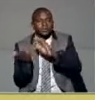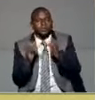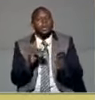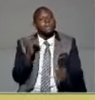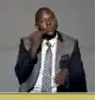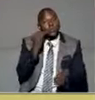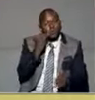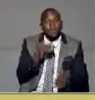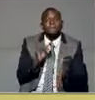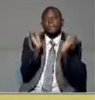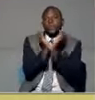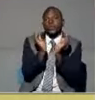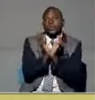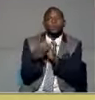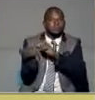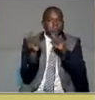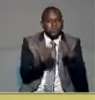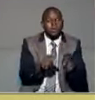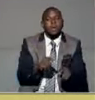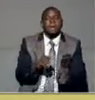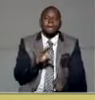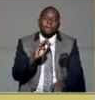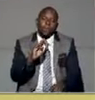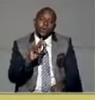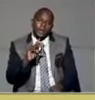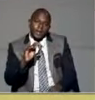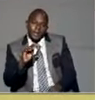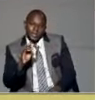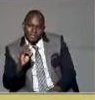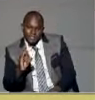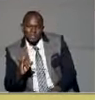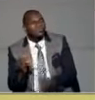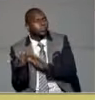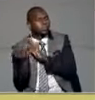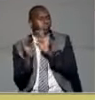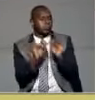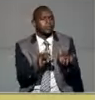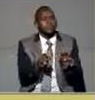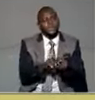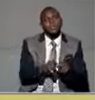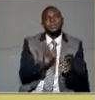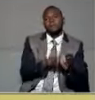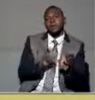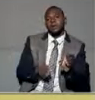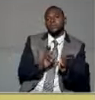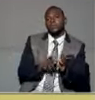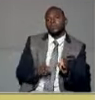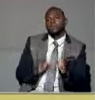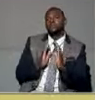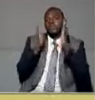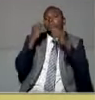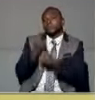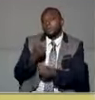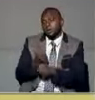Busoga, Bishop Paul Neimane, the Bishop of Bukedi, Central Busoga, they were all there, and the retired bishops who worked with him, mm-hmm. like